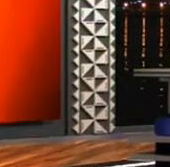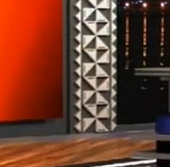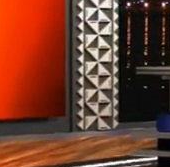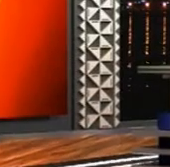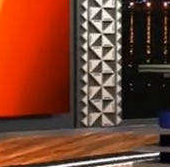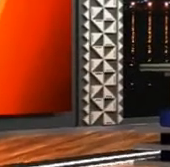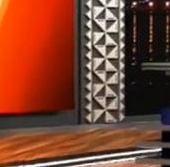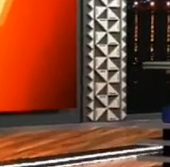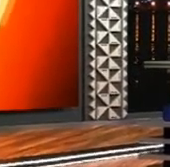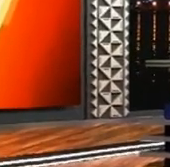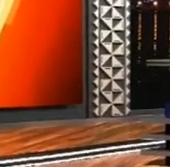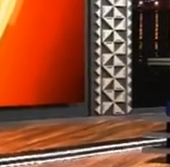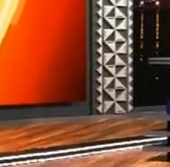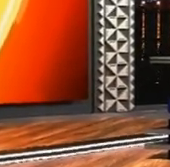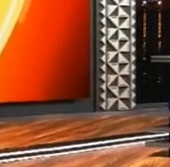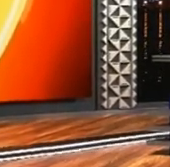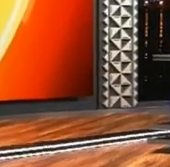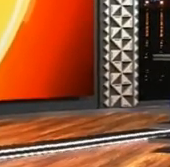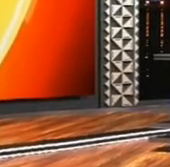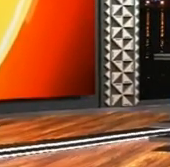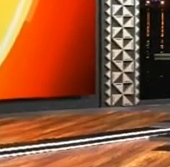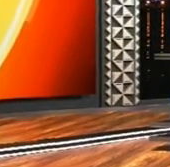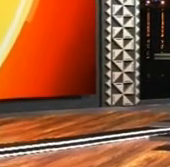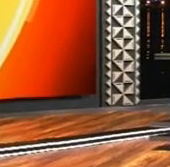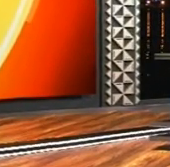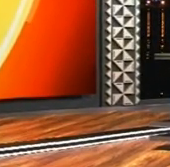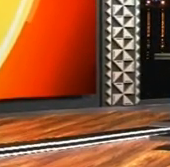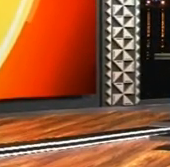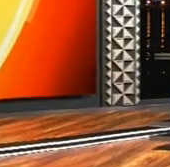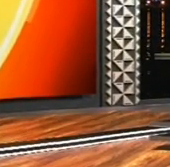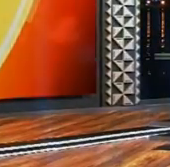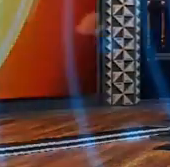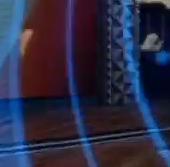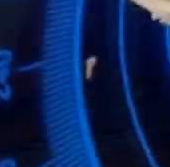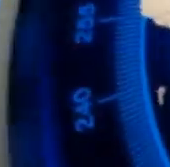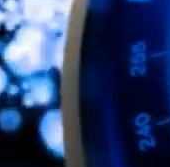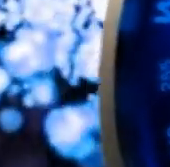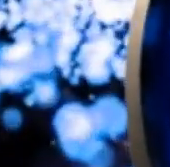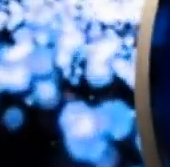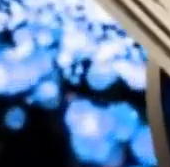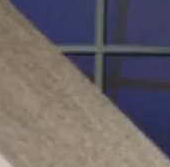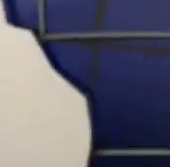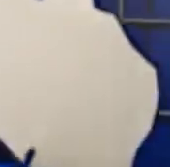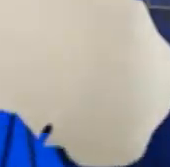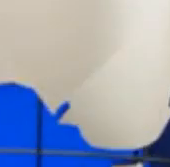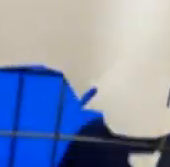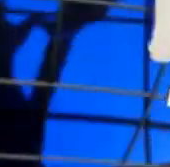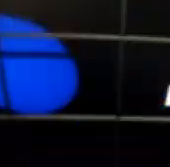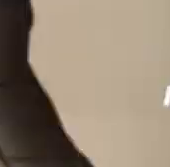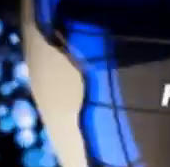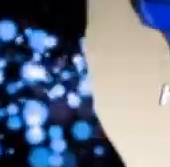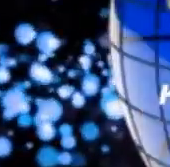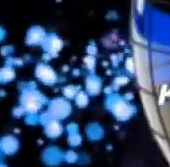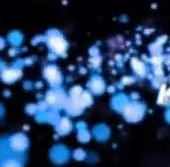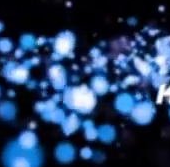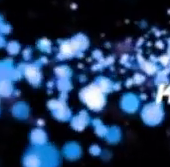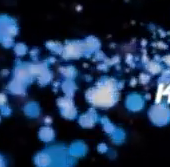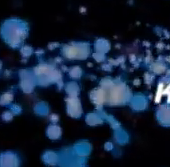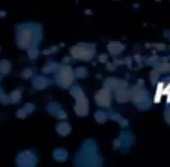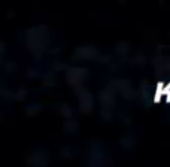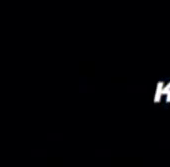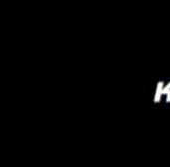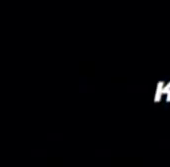Outlook for tomorrow: cloudy periods with some showers and isolated thunderstorms over most parts of the country. Brief showers over eastern and interior